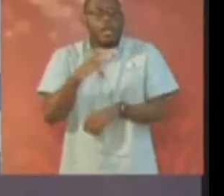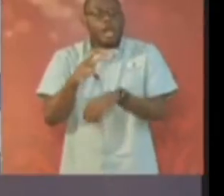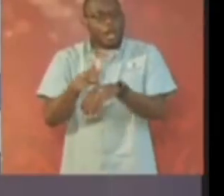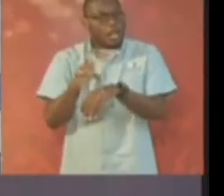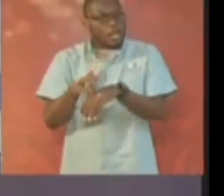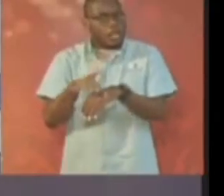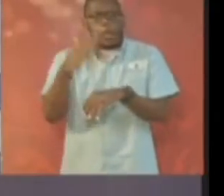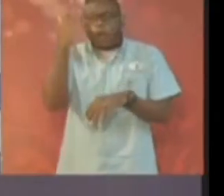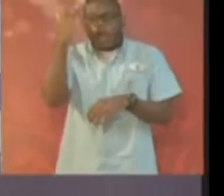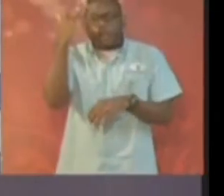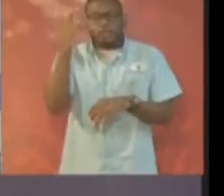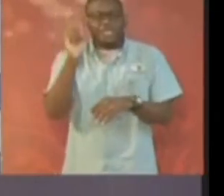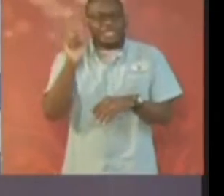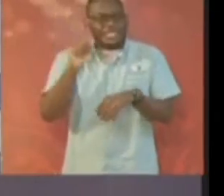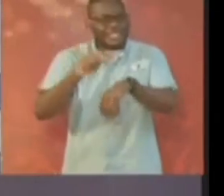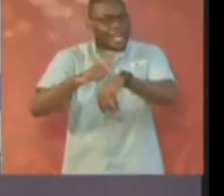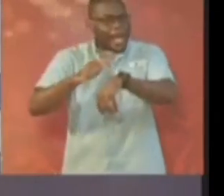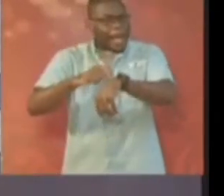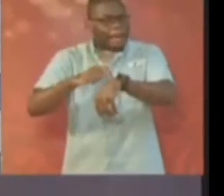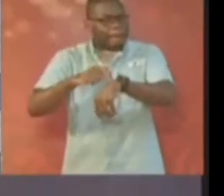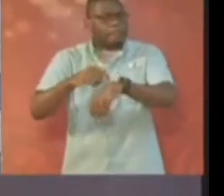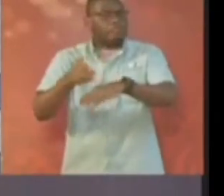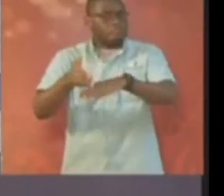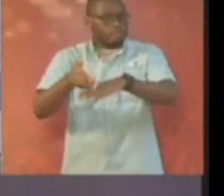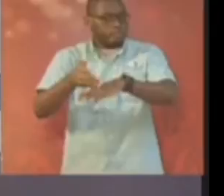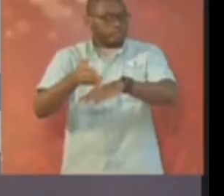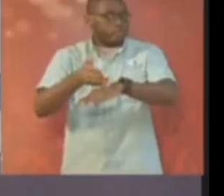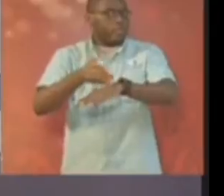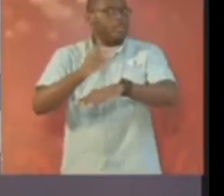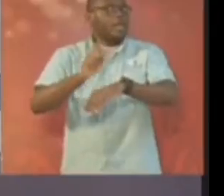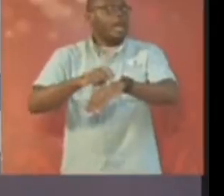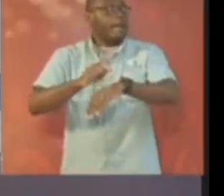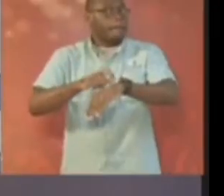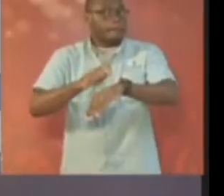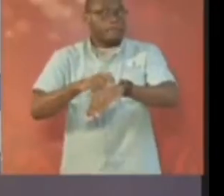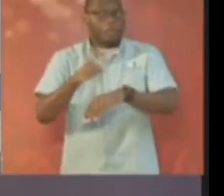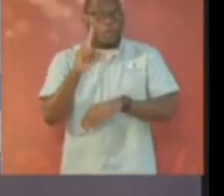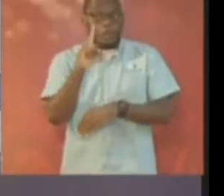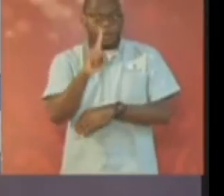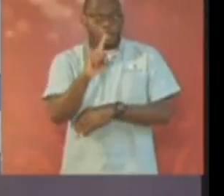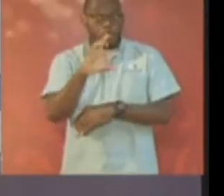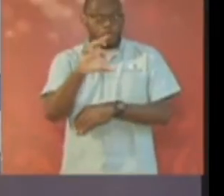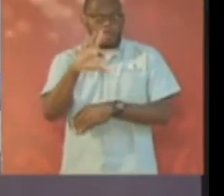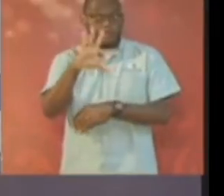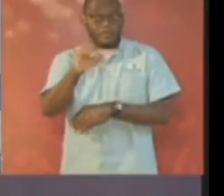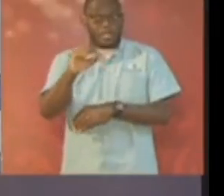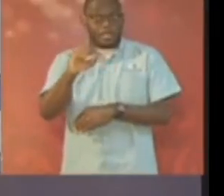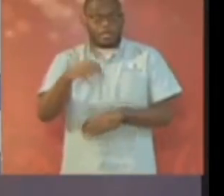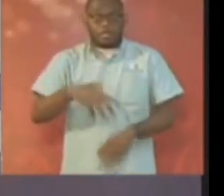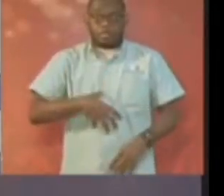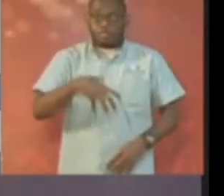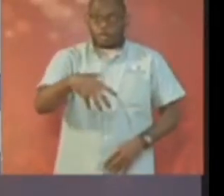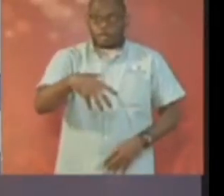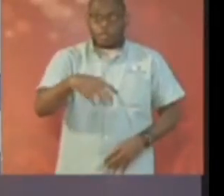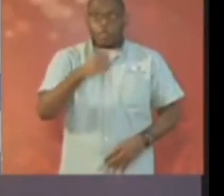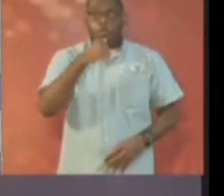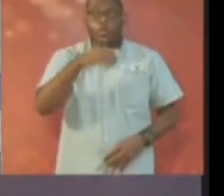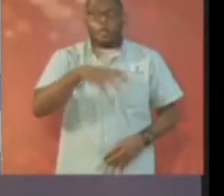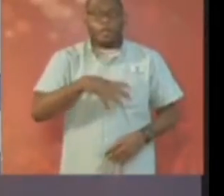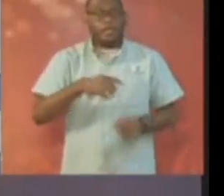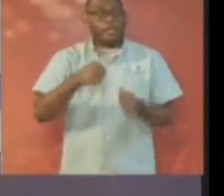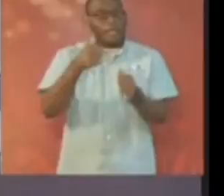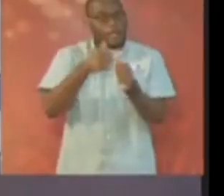immunity. Right now, we are only averaging 150 pregnant women every week taking the vaccine. We need to see